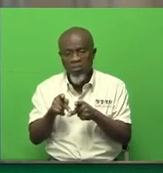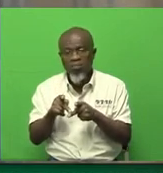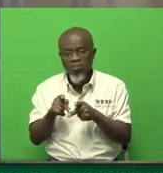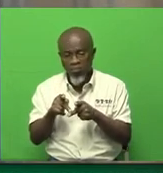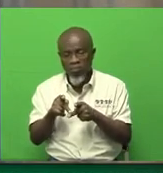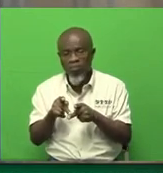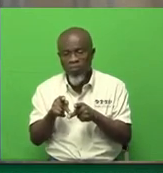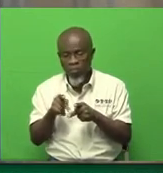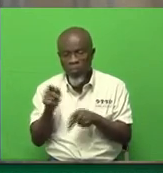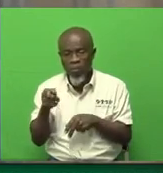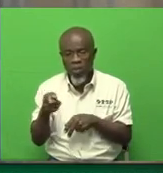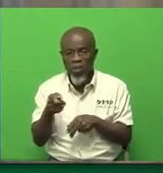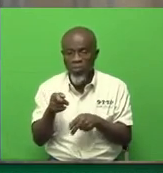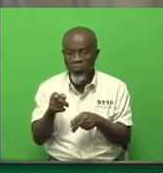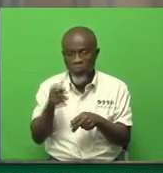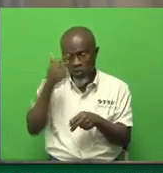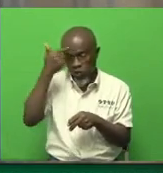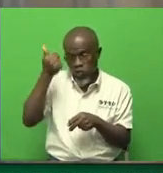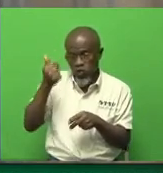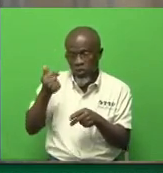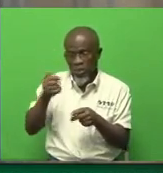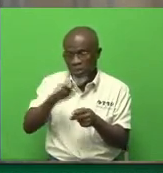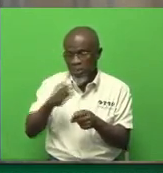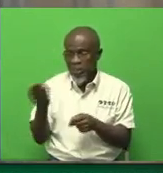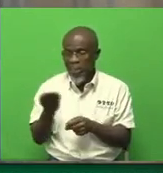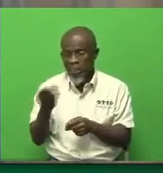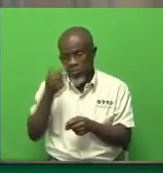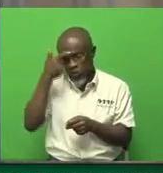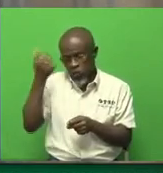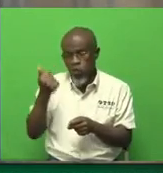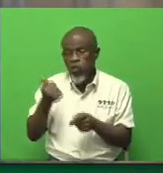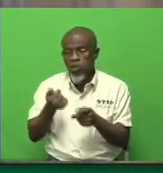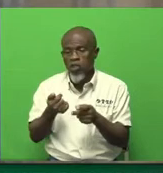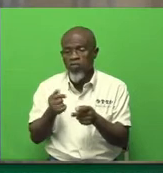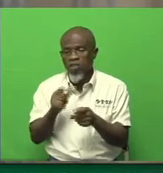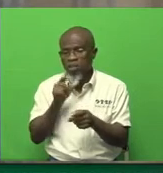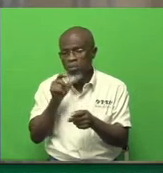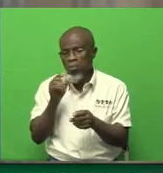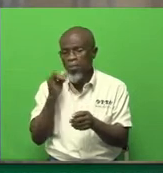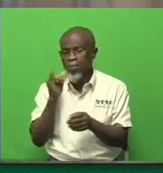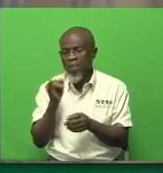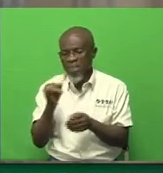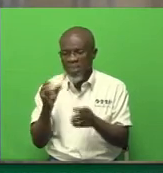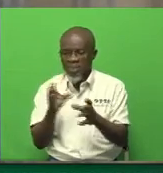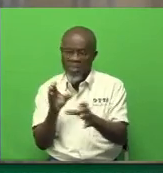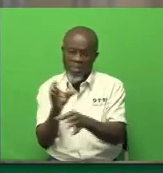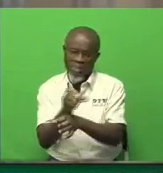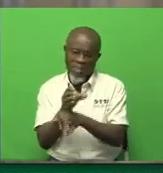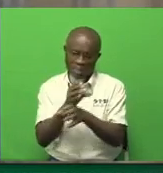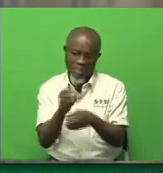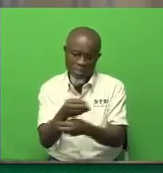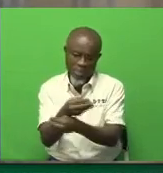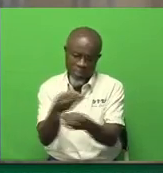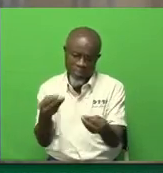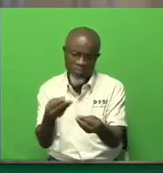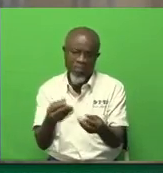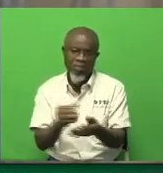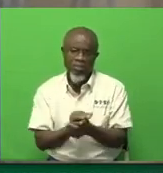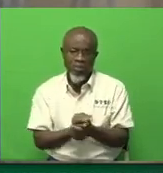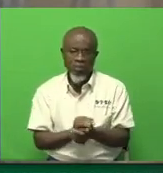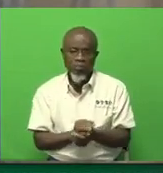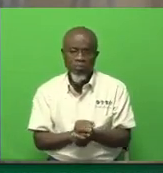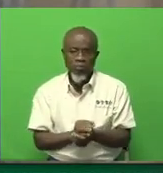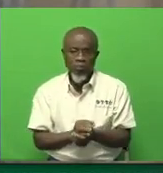mismanagement of the pandemic in your budget statements every one of the last seven is you promise scientific